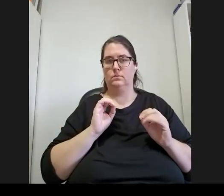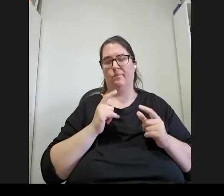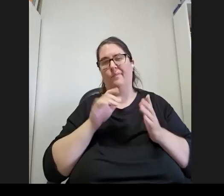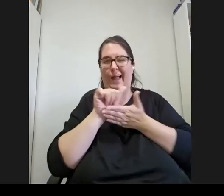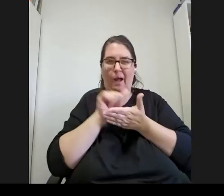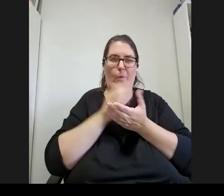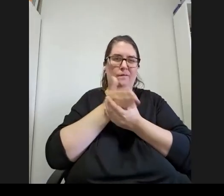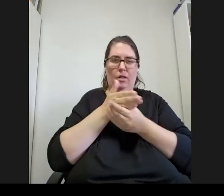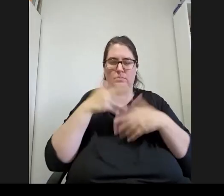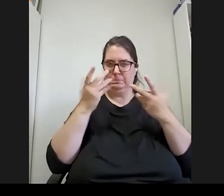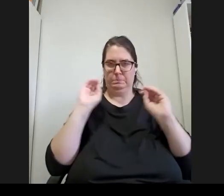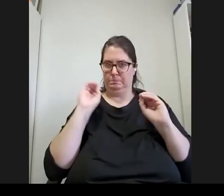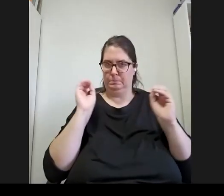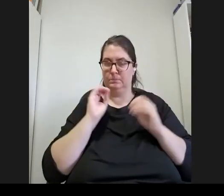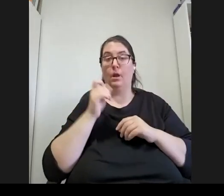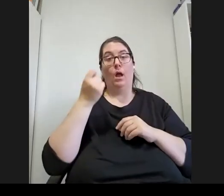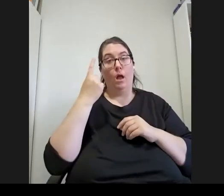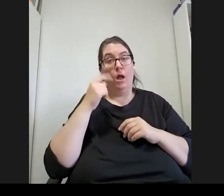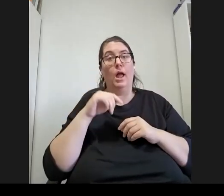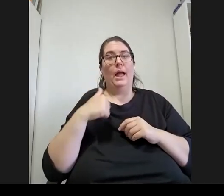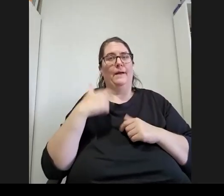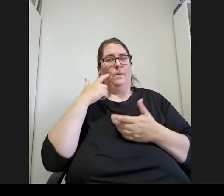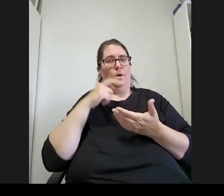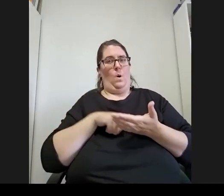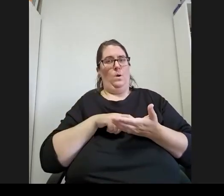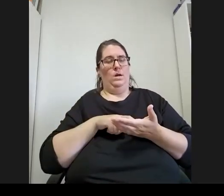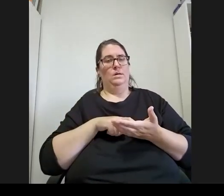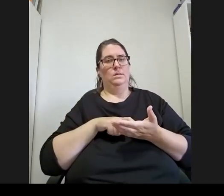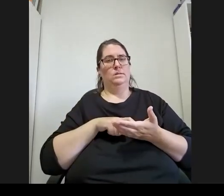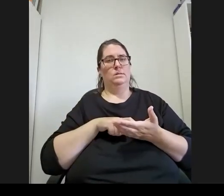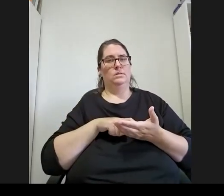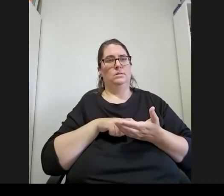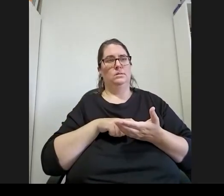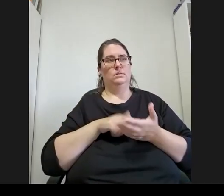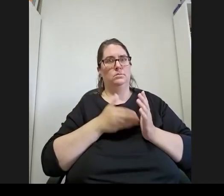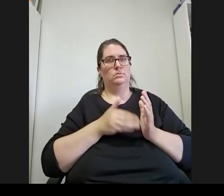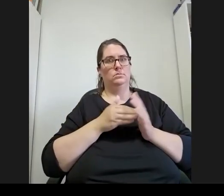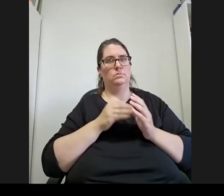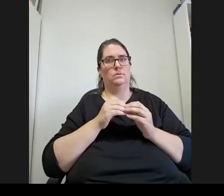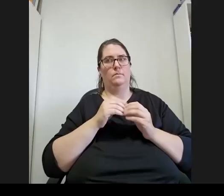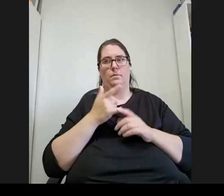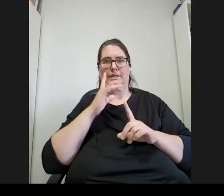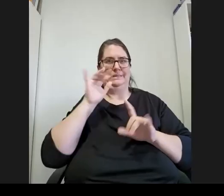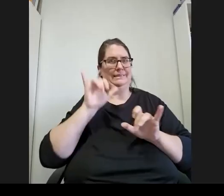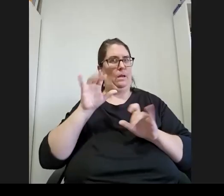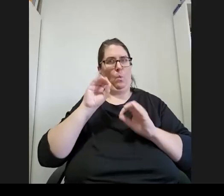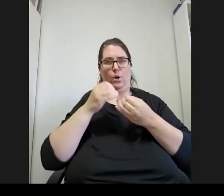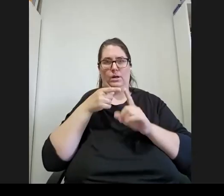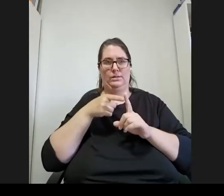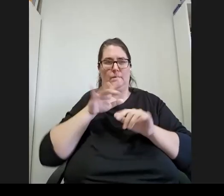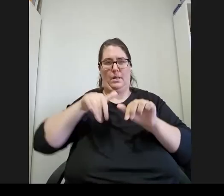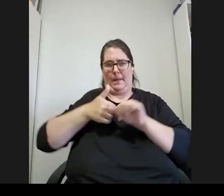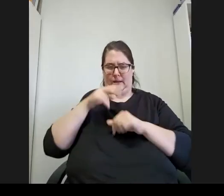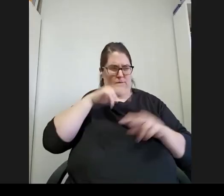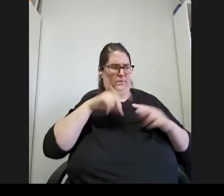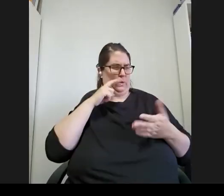saying that if we see that there are too many accounts from same organization at the back end, if we